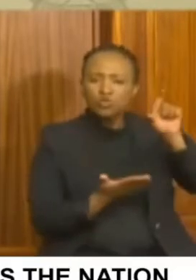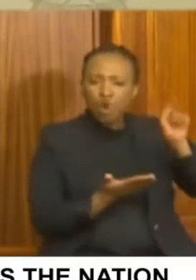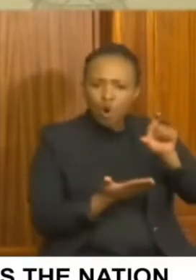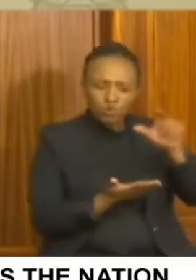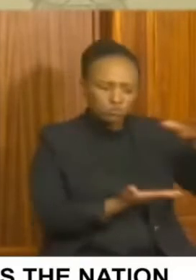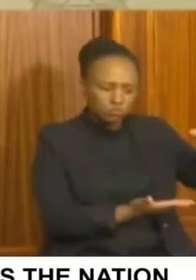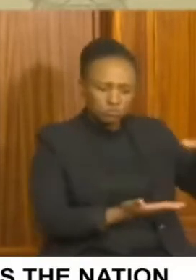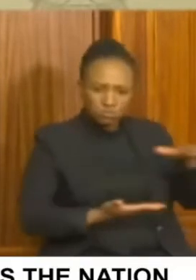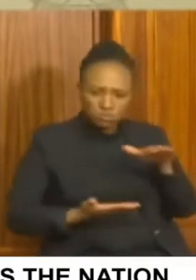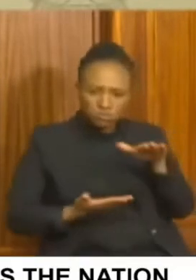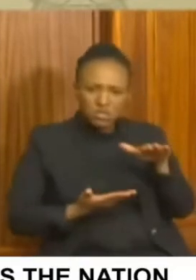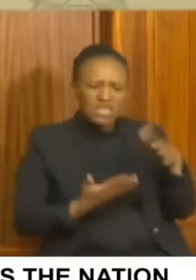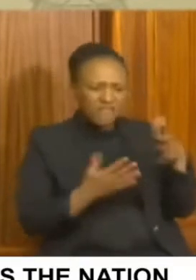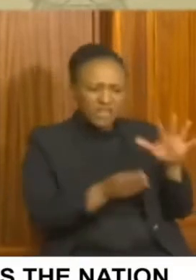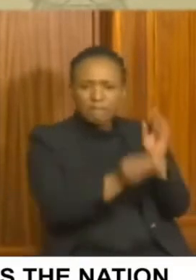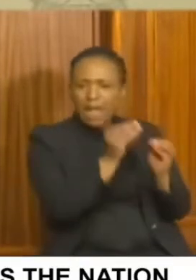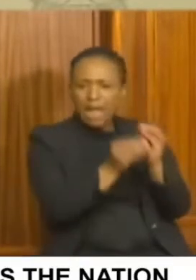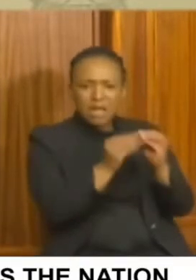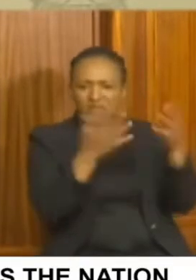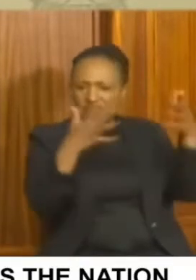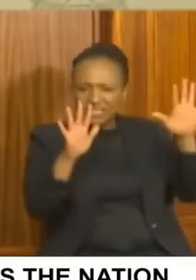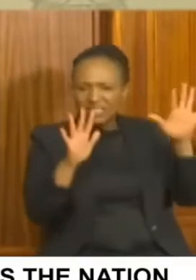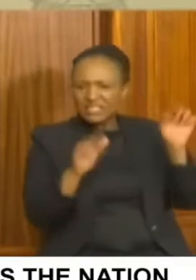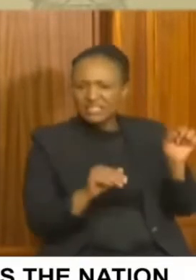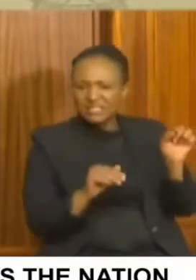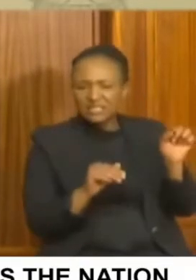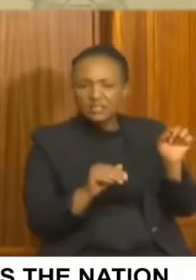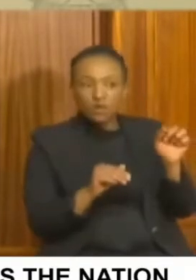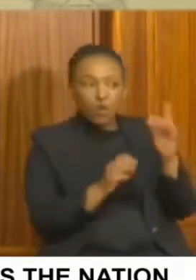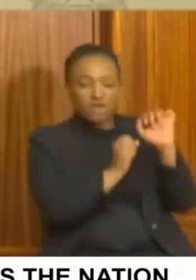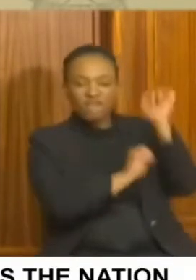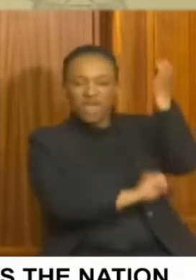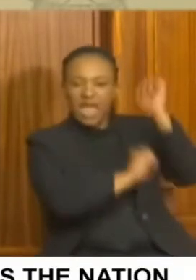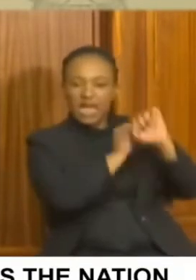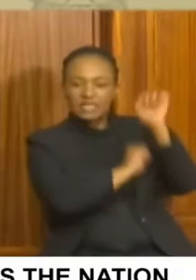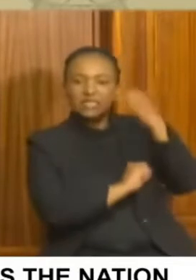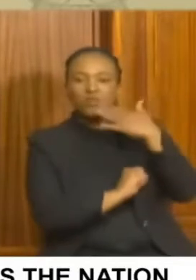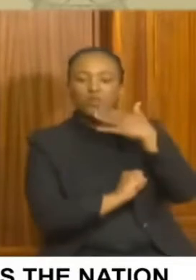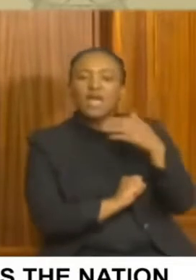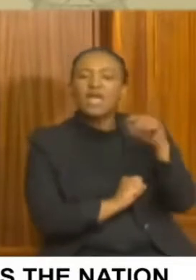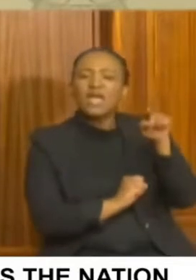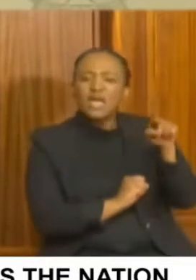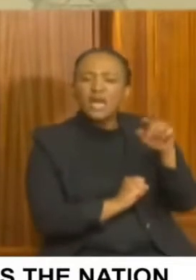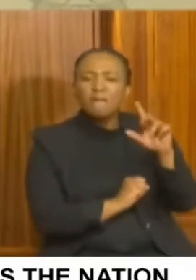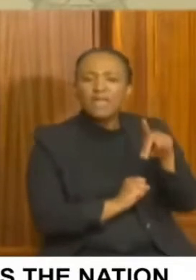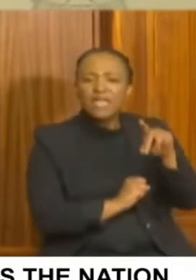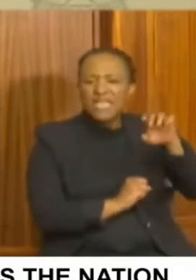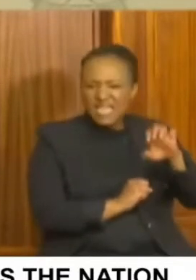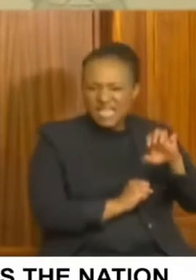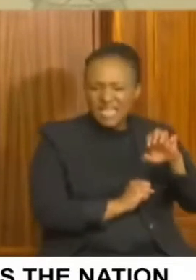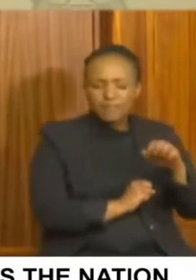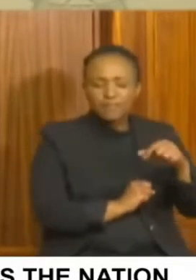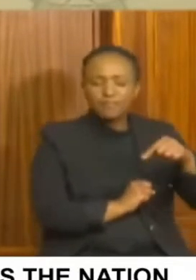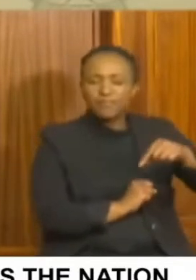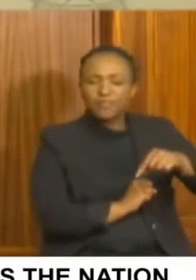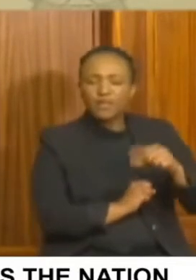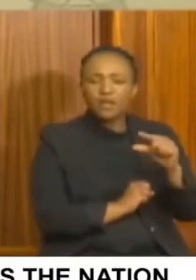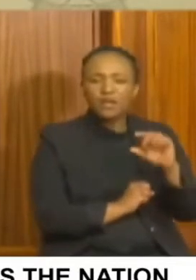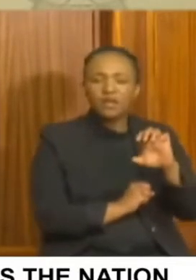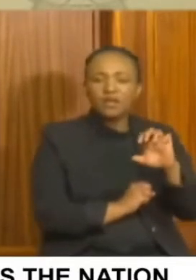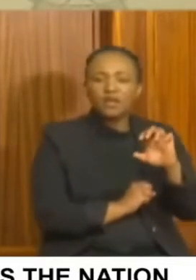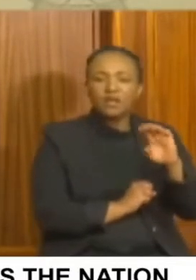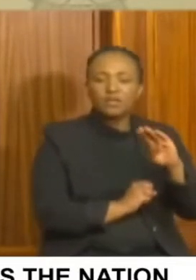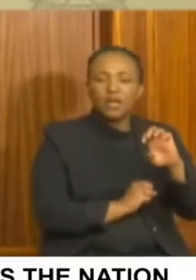been produced. Yes. At the factory in Kabeja. Nelson Mandela Bay.